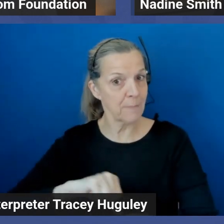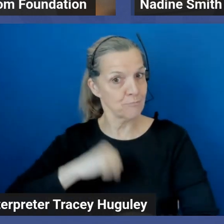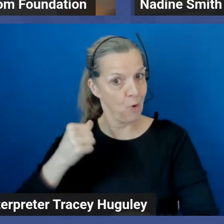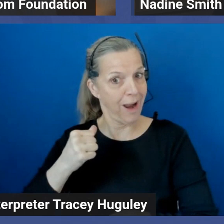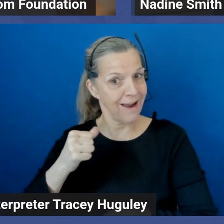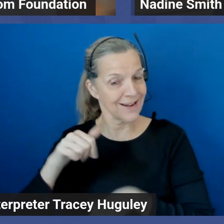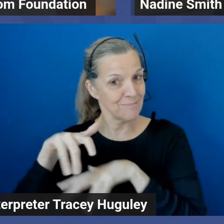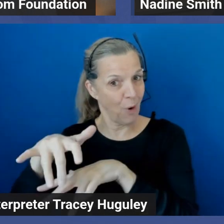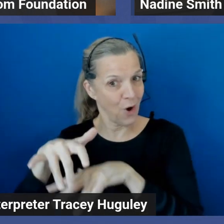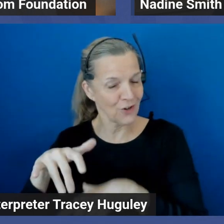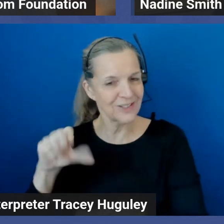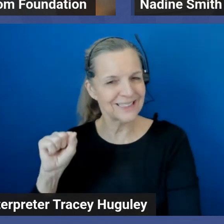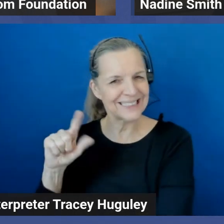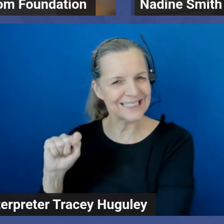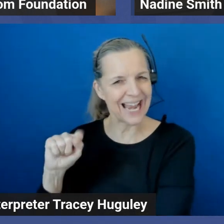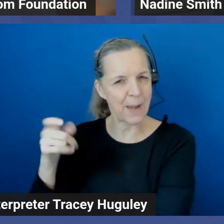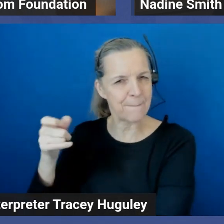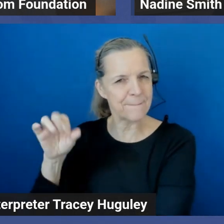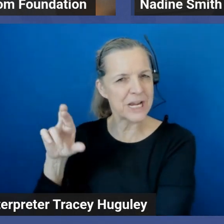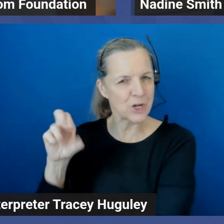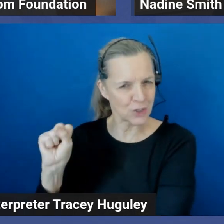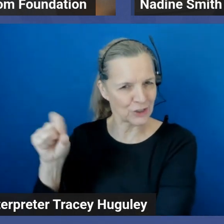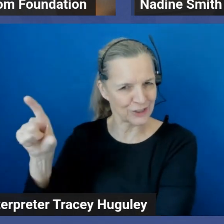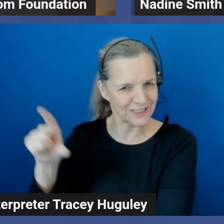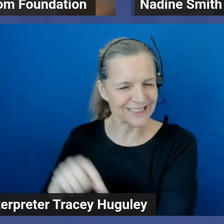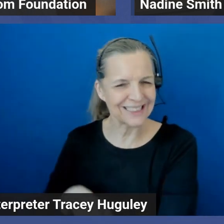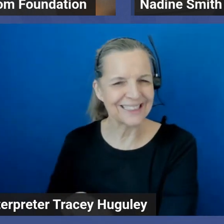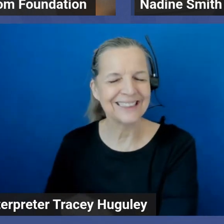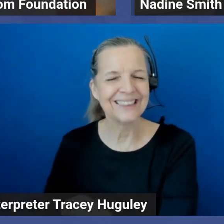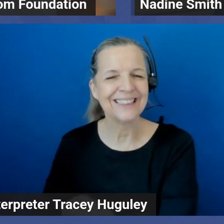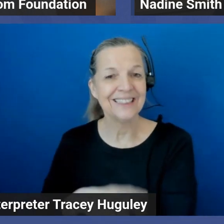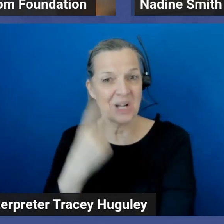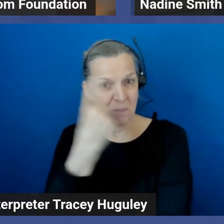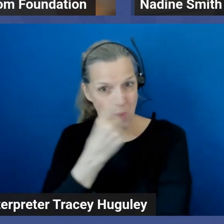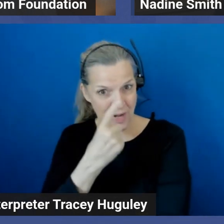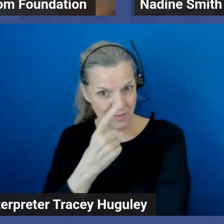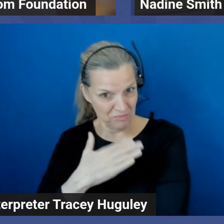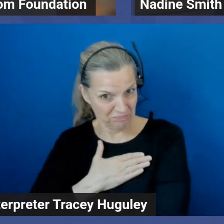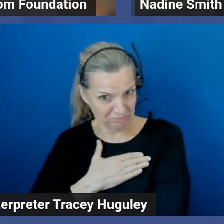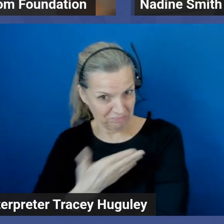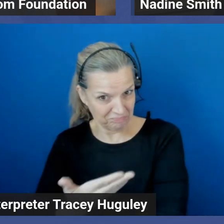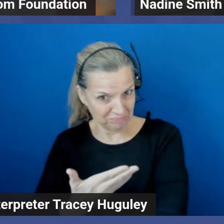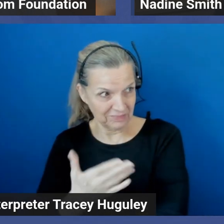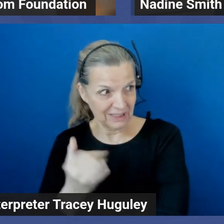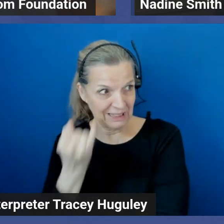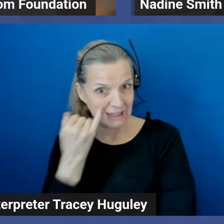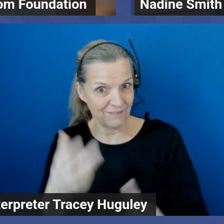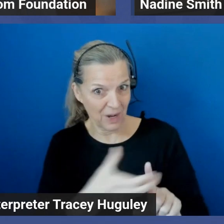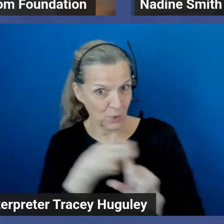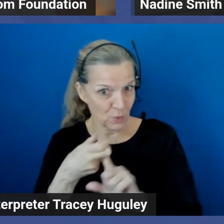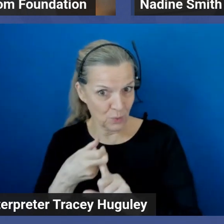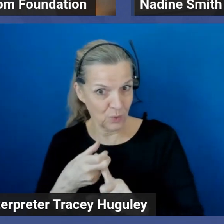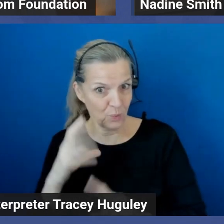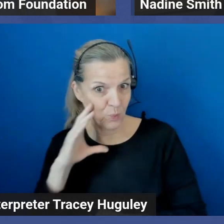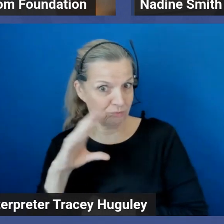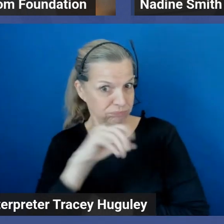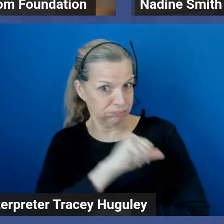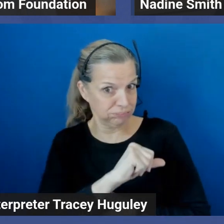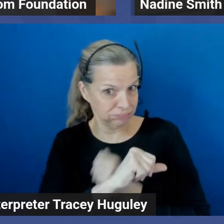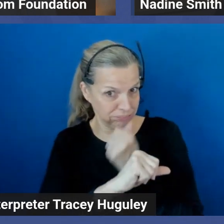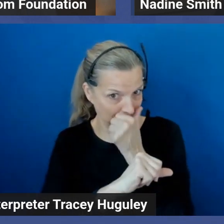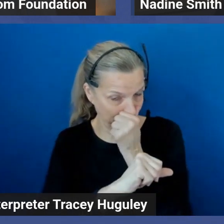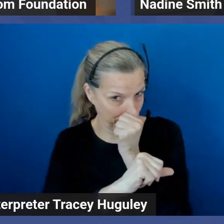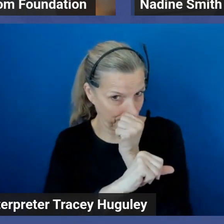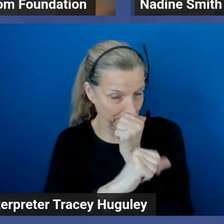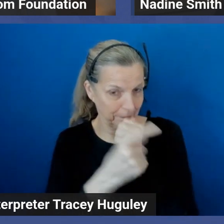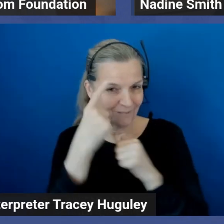Pete. And he said, so I'm just wondering if you all will, if I get them, if you'll help cover the cost of the